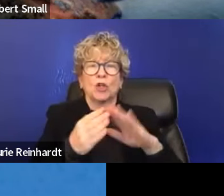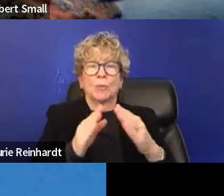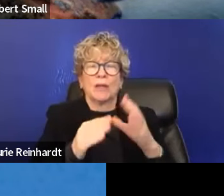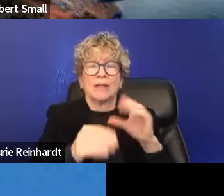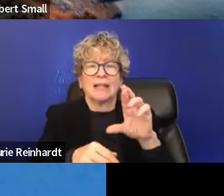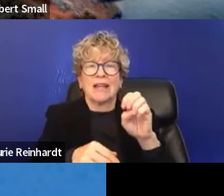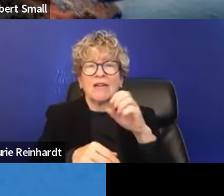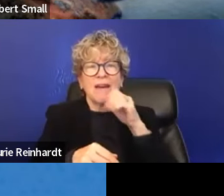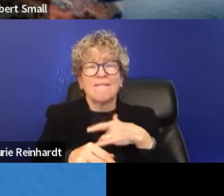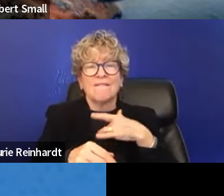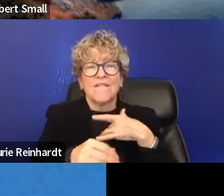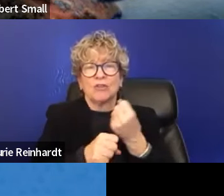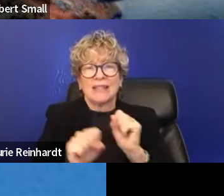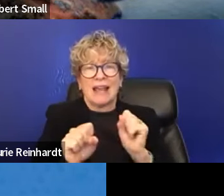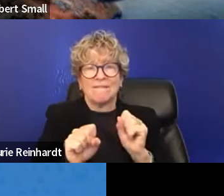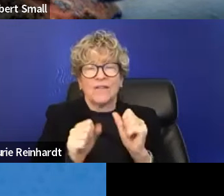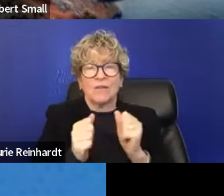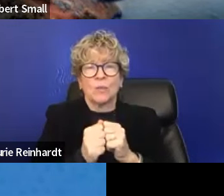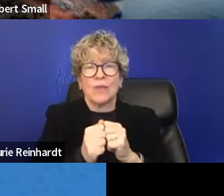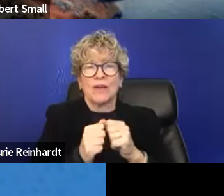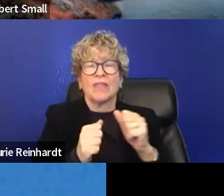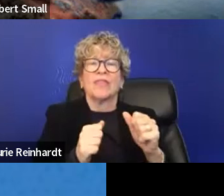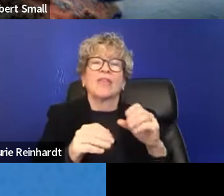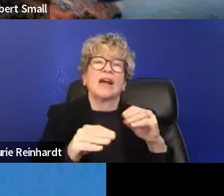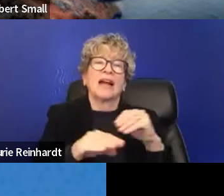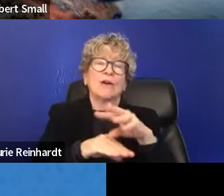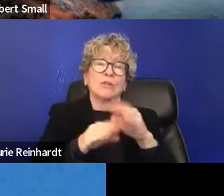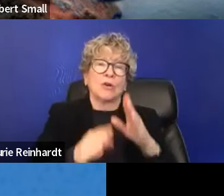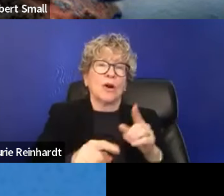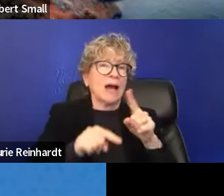their counselor. I can't do Suicide Watch full-time.